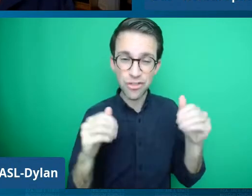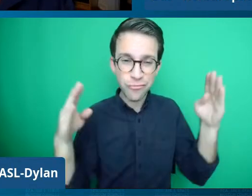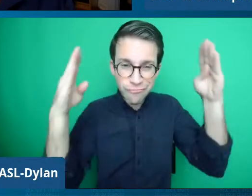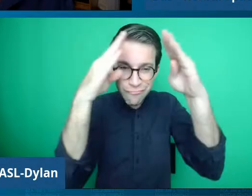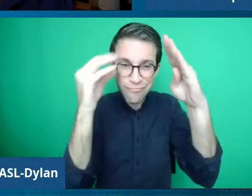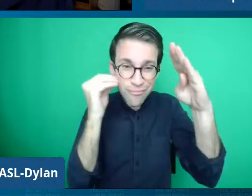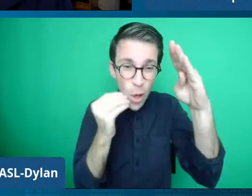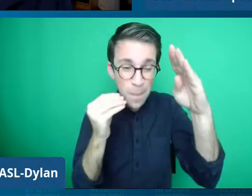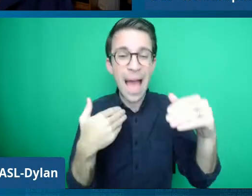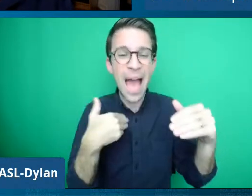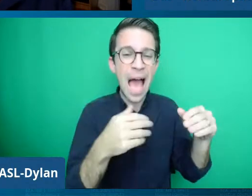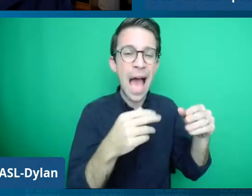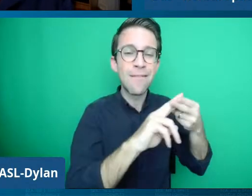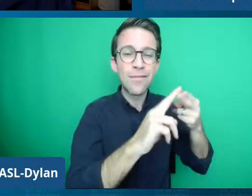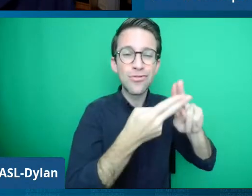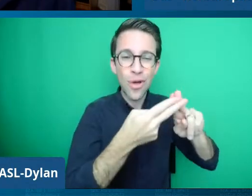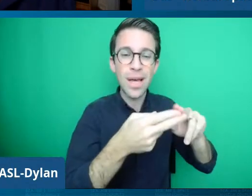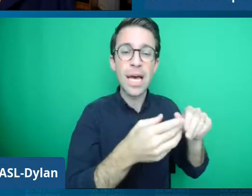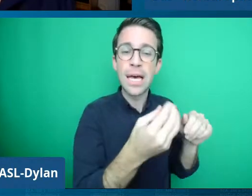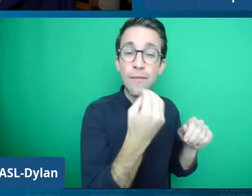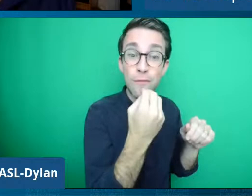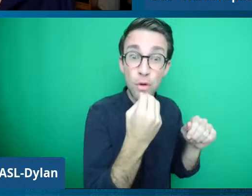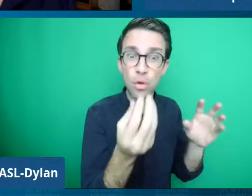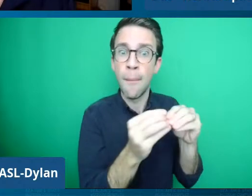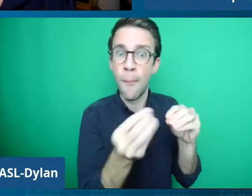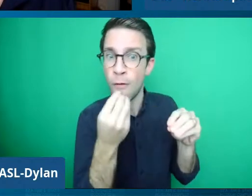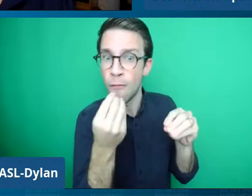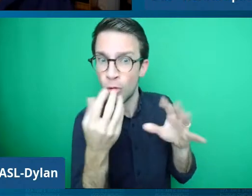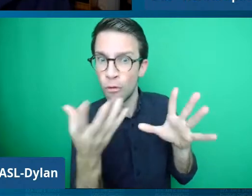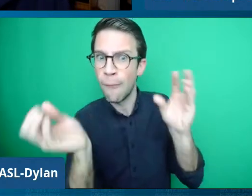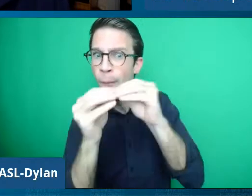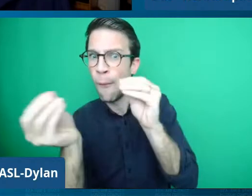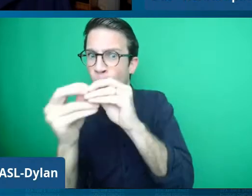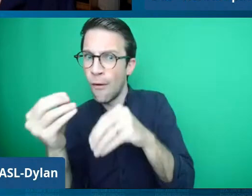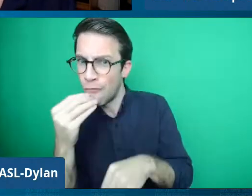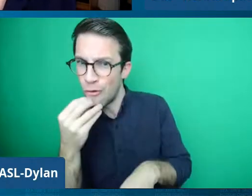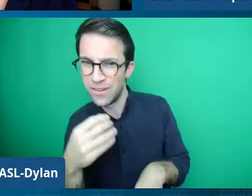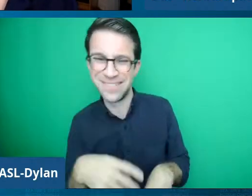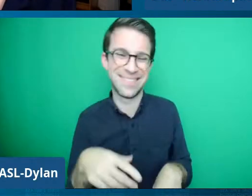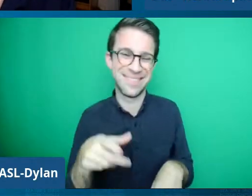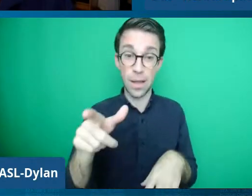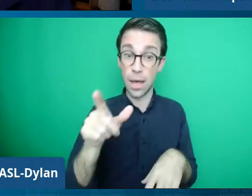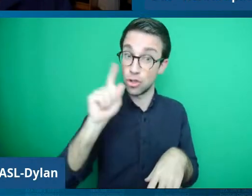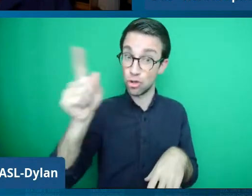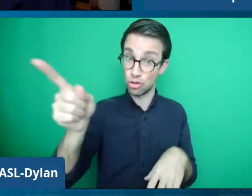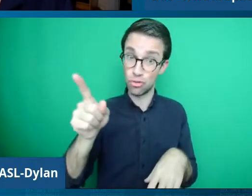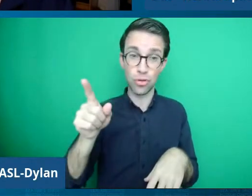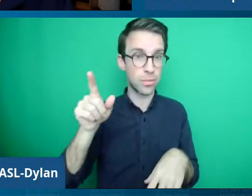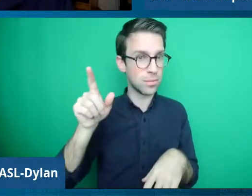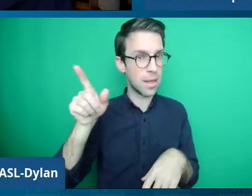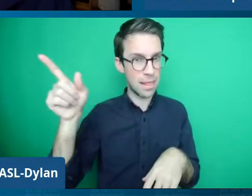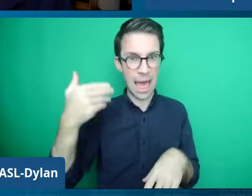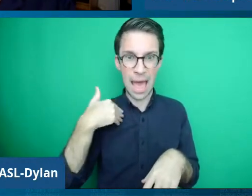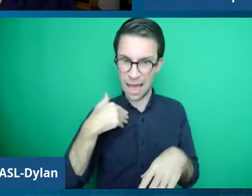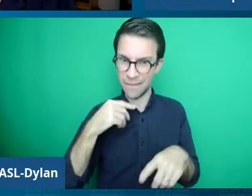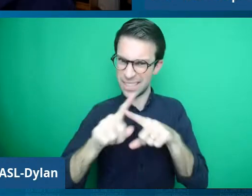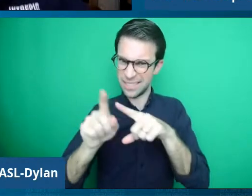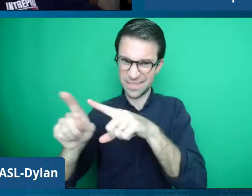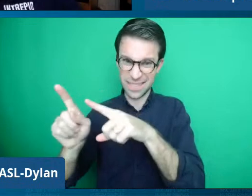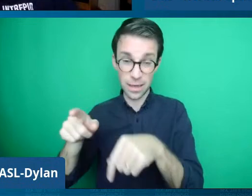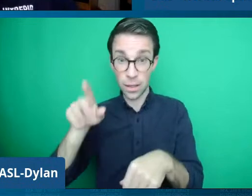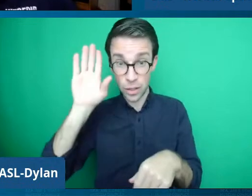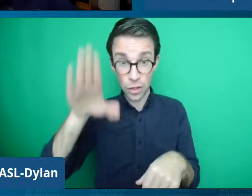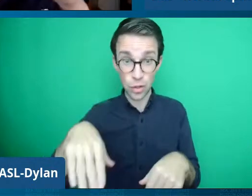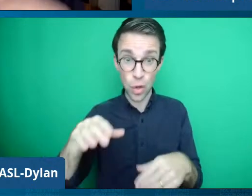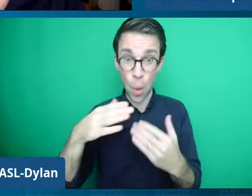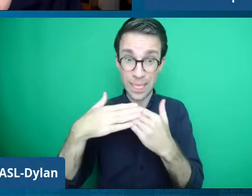drawers labeled like snacks, more snacks, extra snacks. So it's reality. That's what astronauts have too. They have lots of snack drawers, snack pockets. Yep. The corned beef sandwich story. He had a